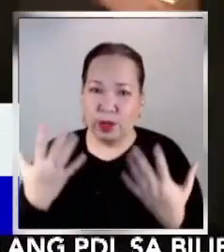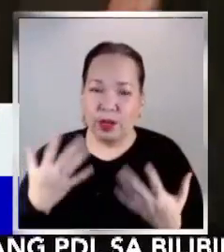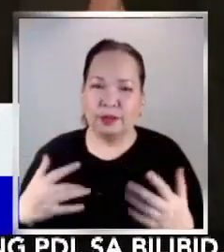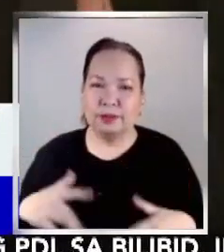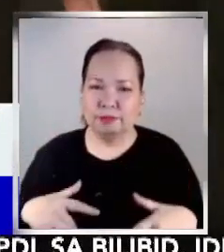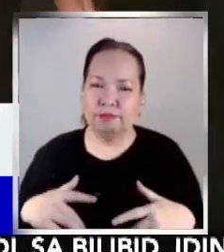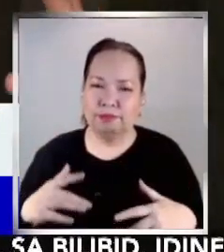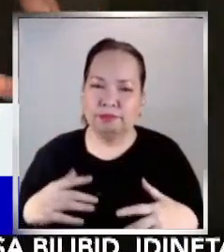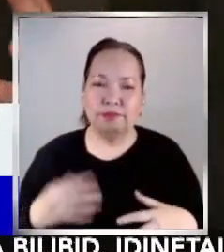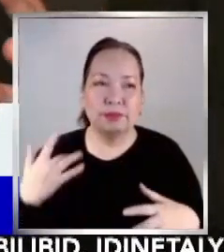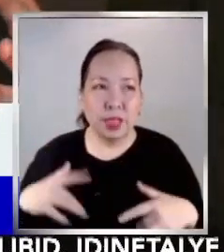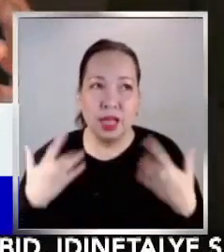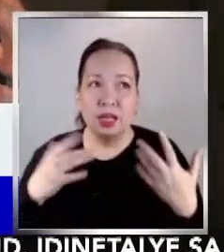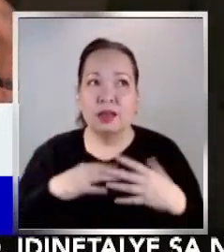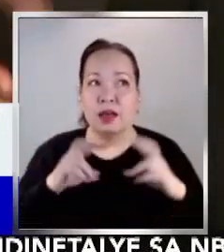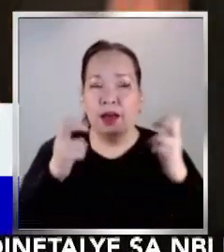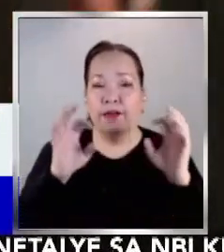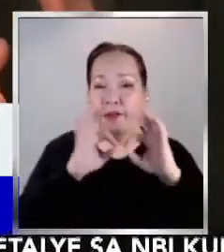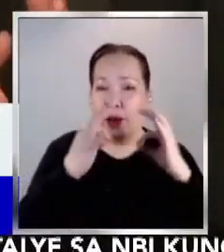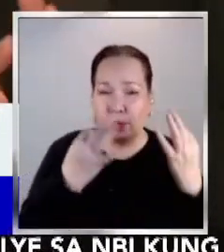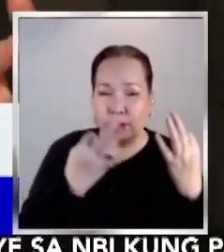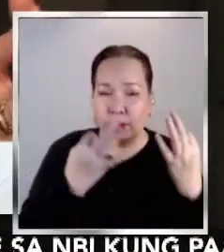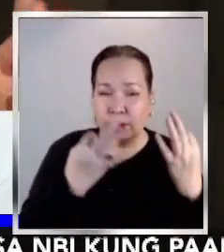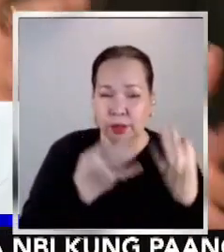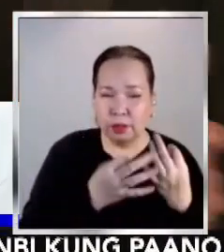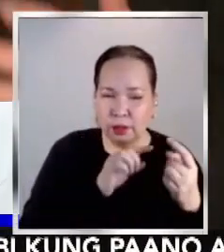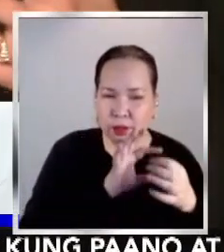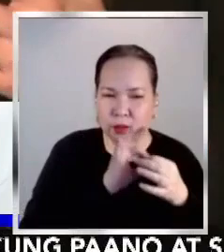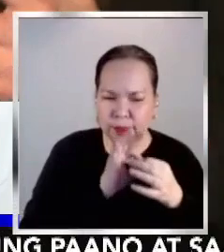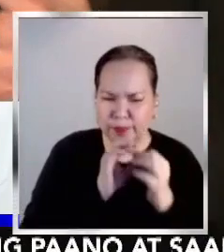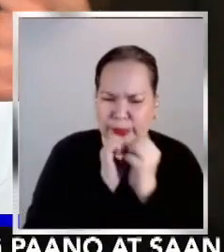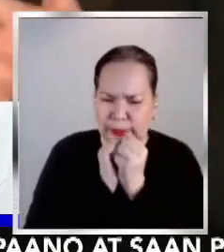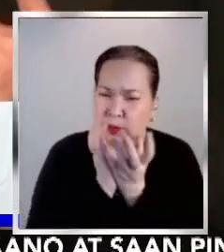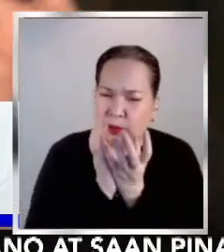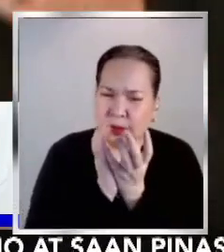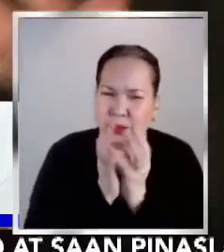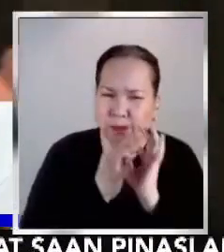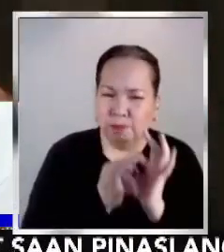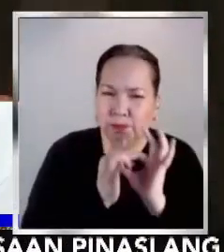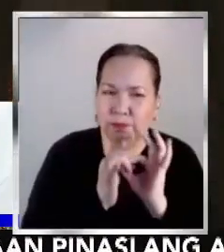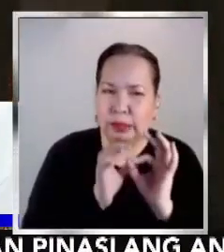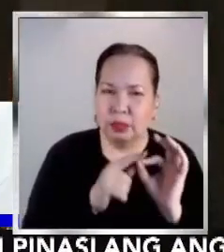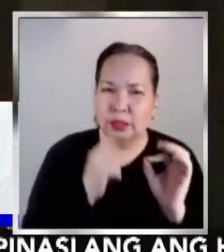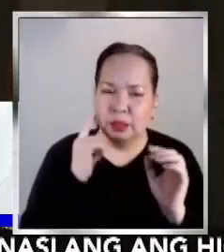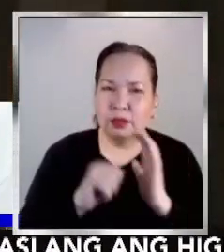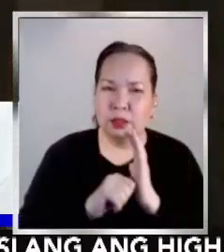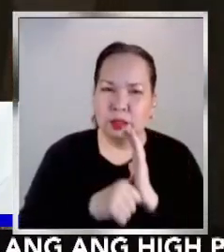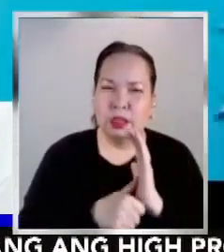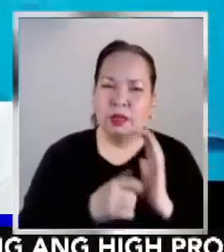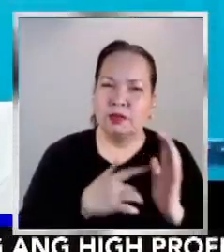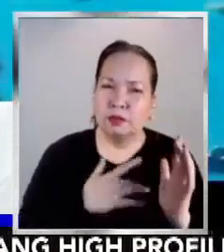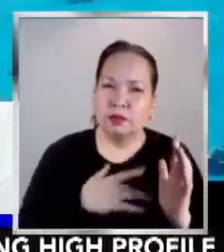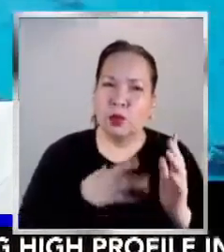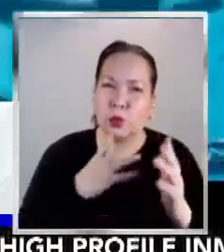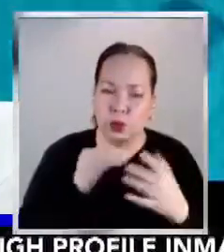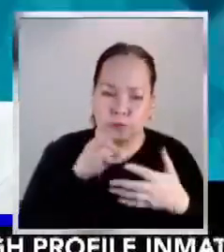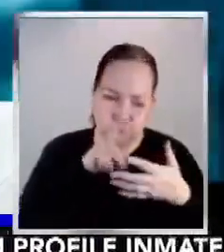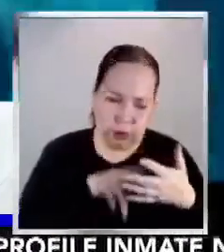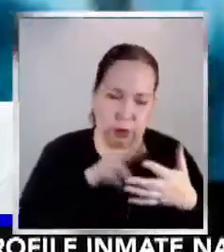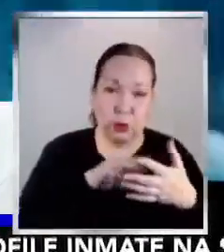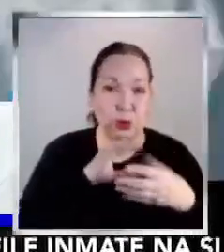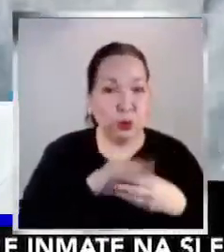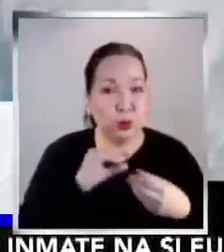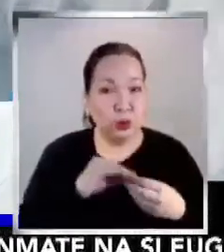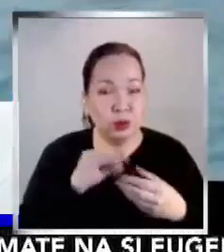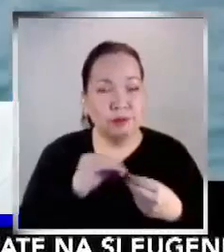sticking together as a community, those were things that were really important to me when I read the script. Isa din sa